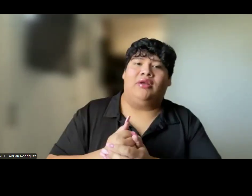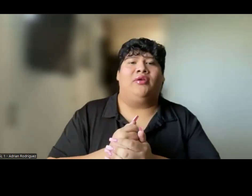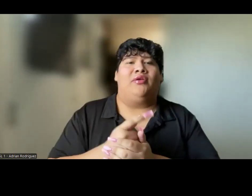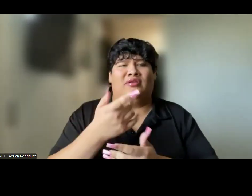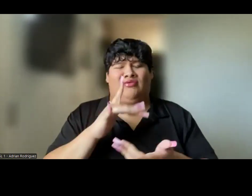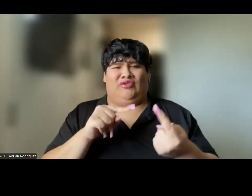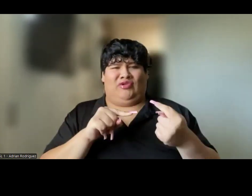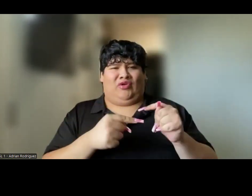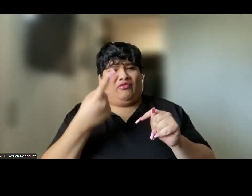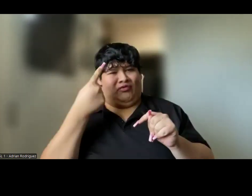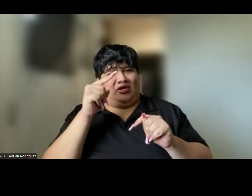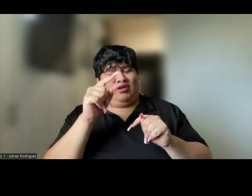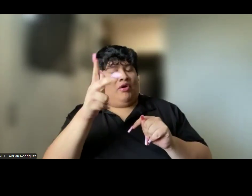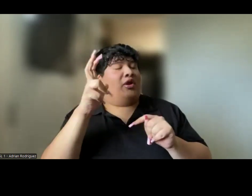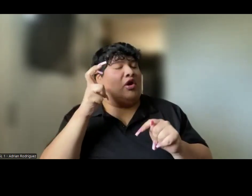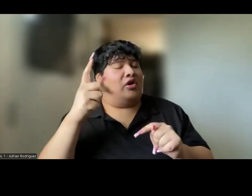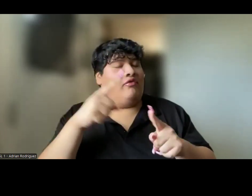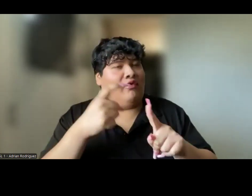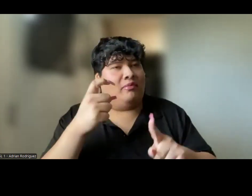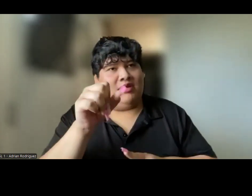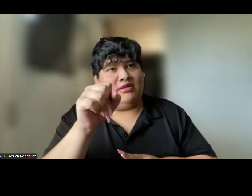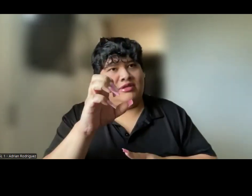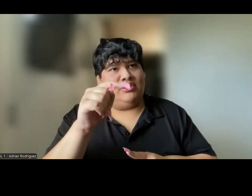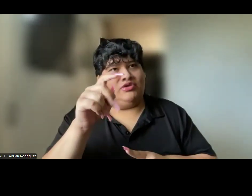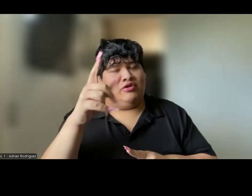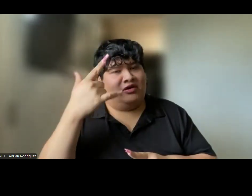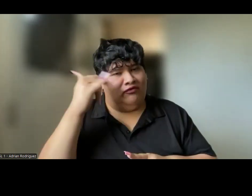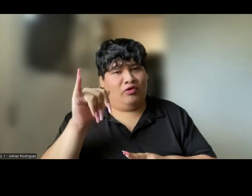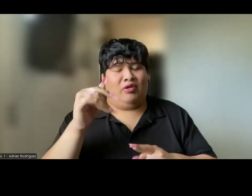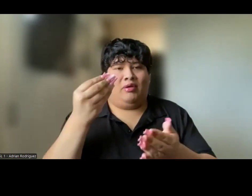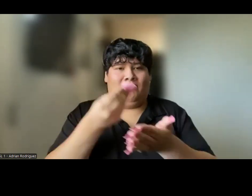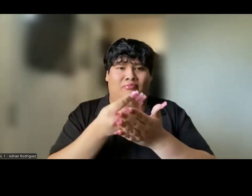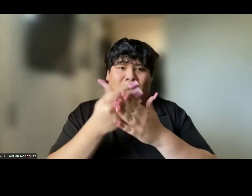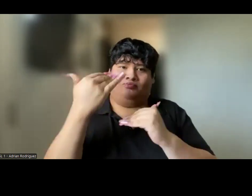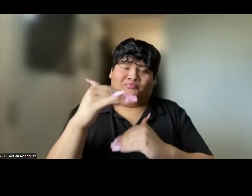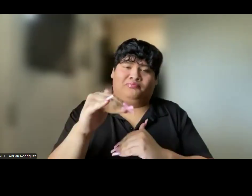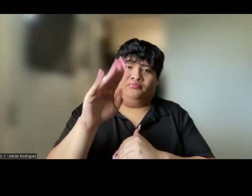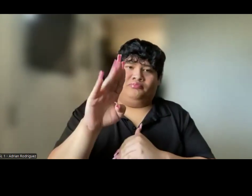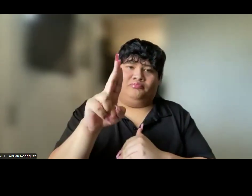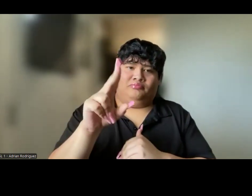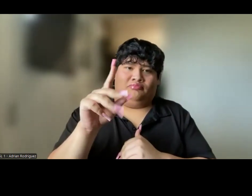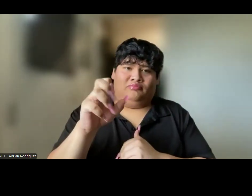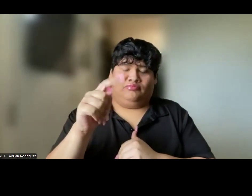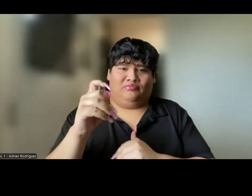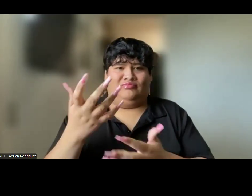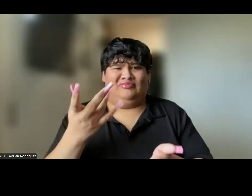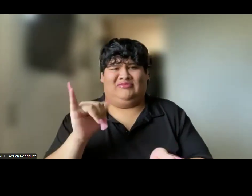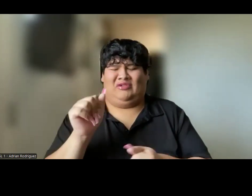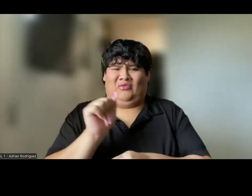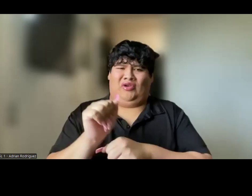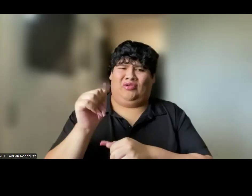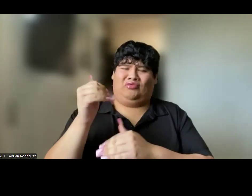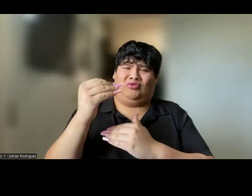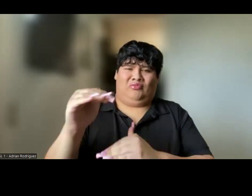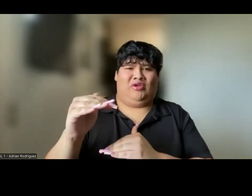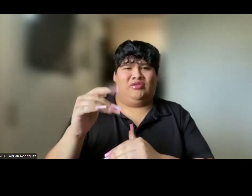from the secretary already, on the budget. I think, it was kind of in a way a workload budget in a way.